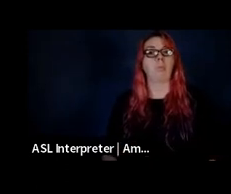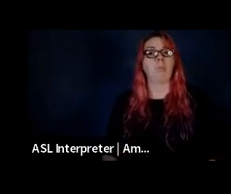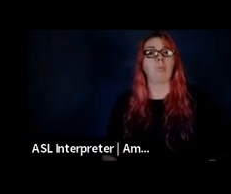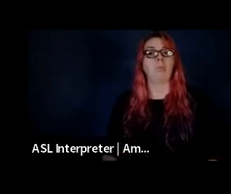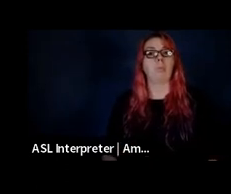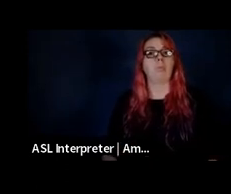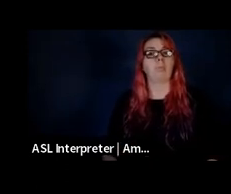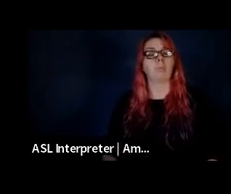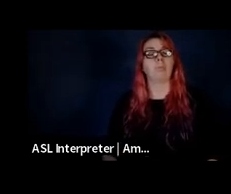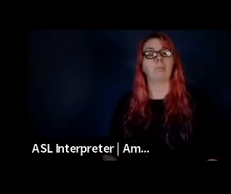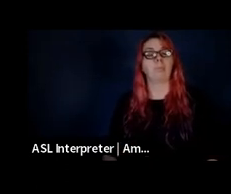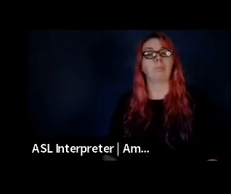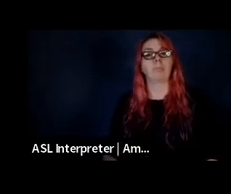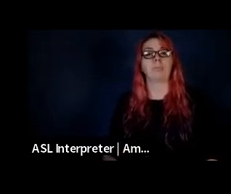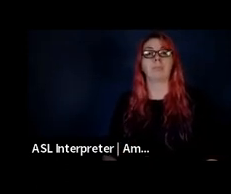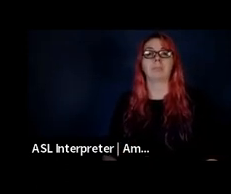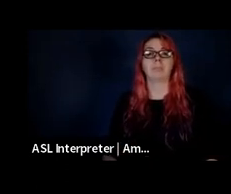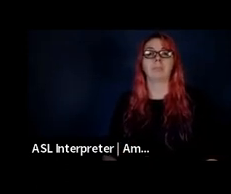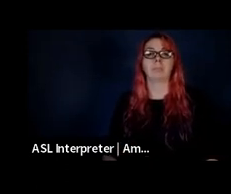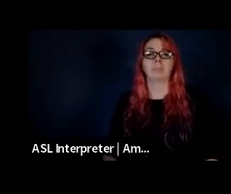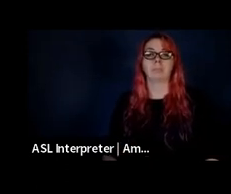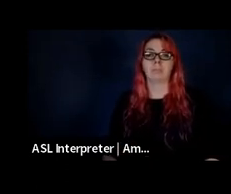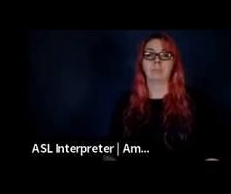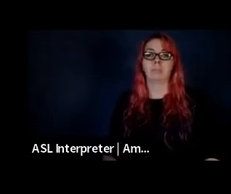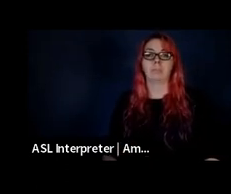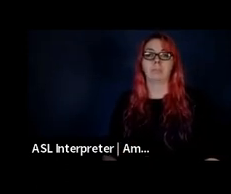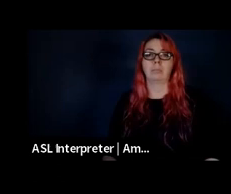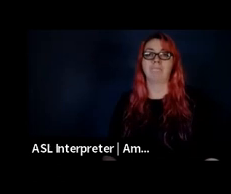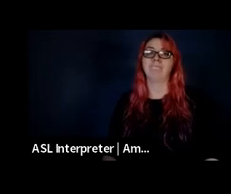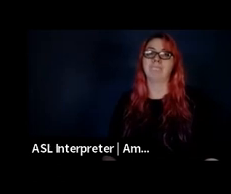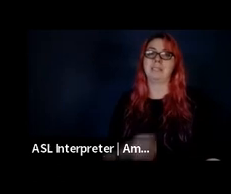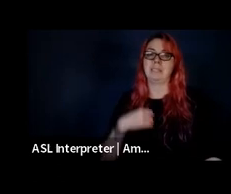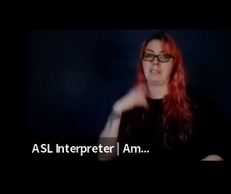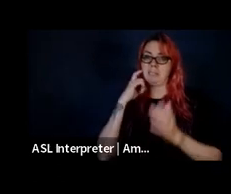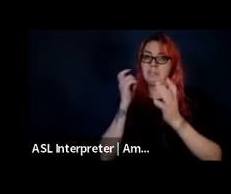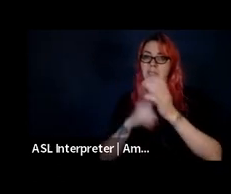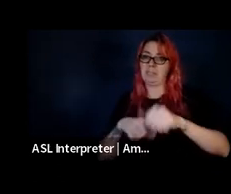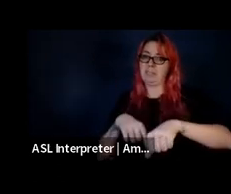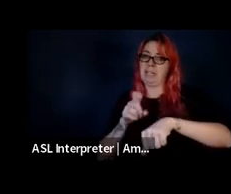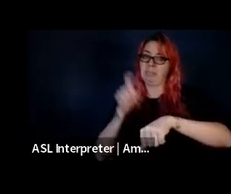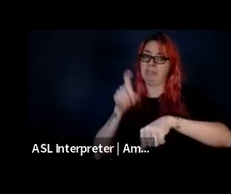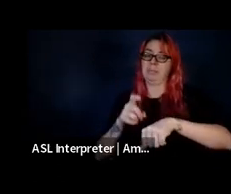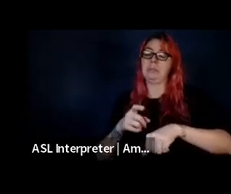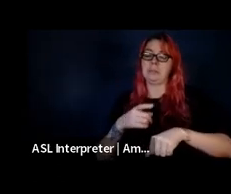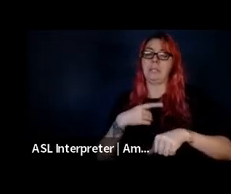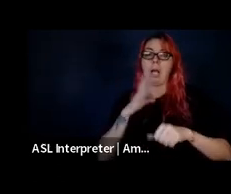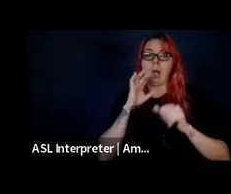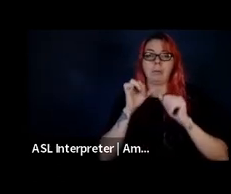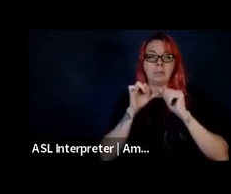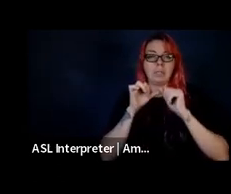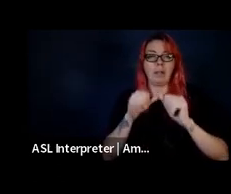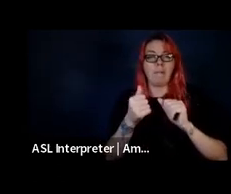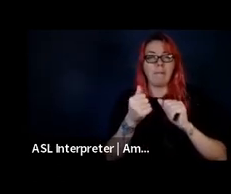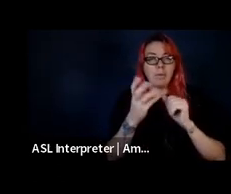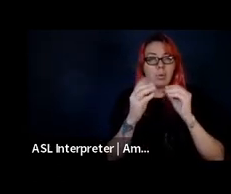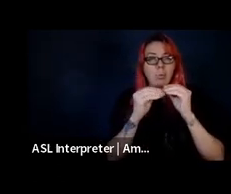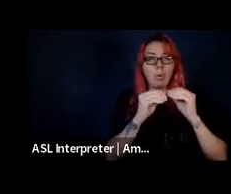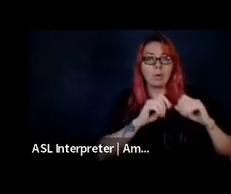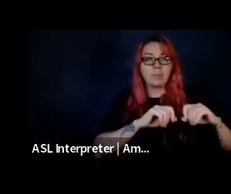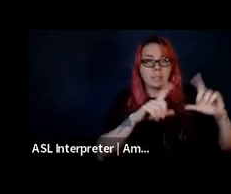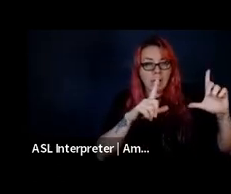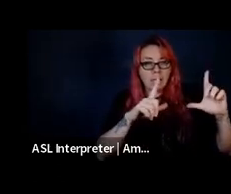Okay, great. Just mindful of our time, I'm going to move you through a couple of more slides that will, I think, get us set up well